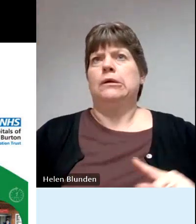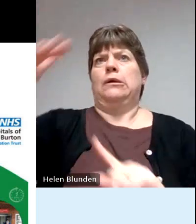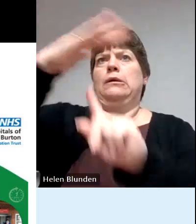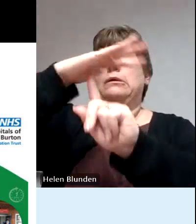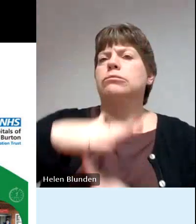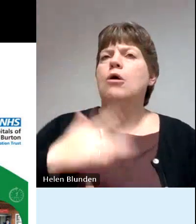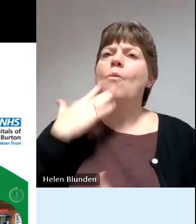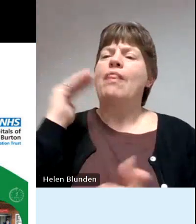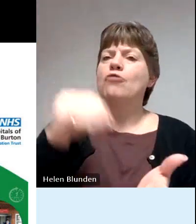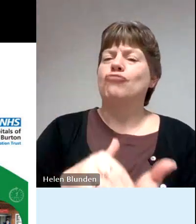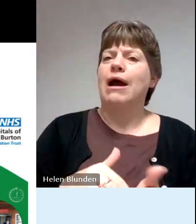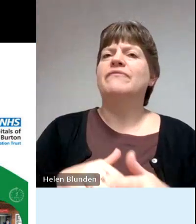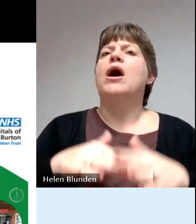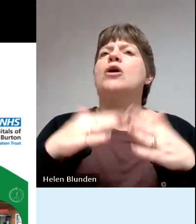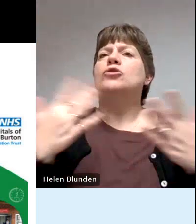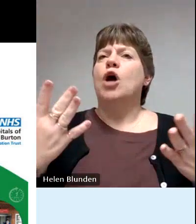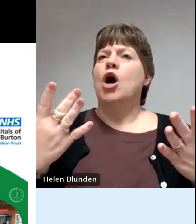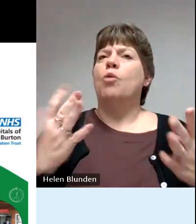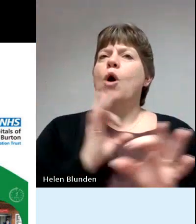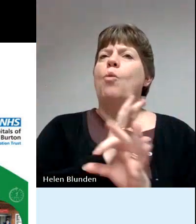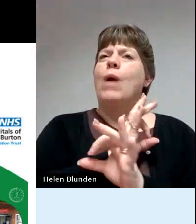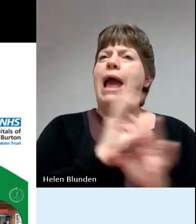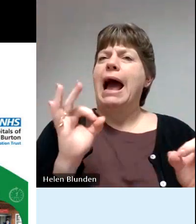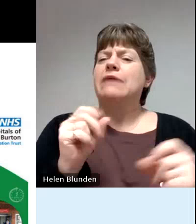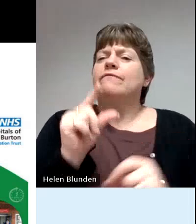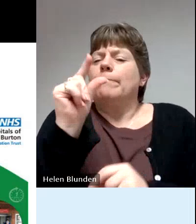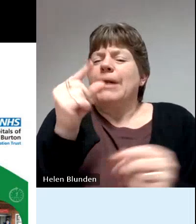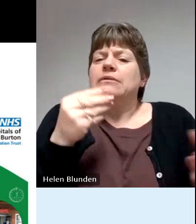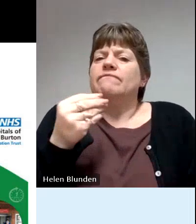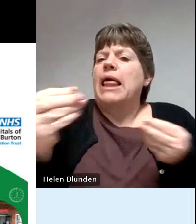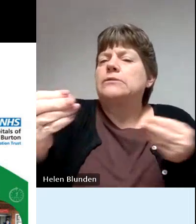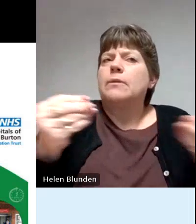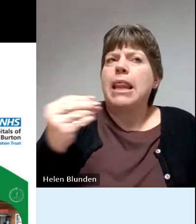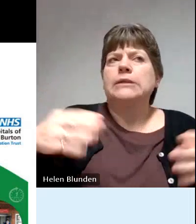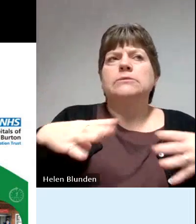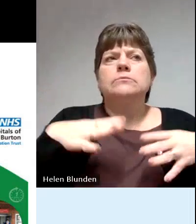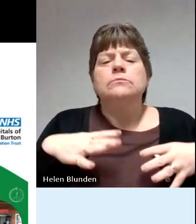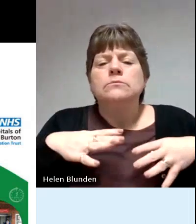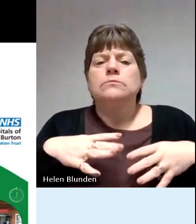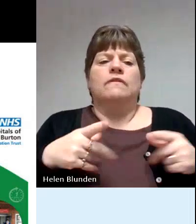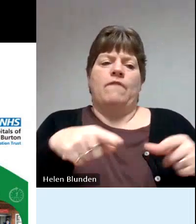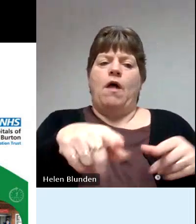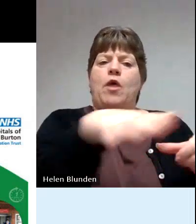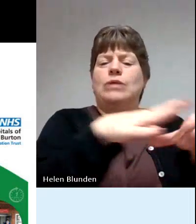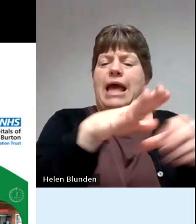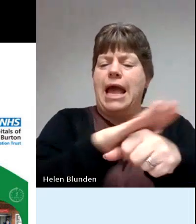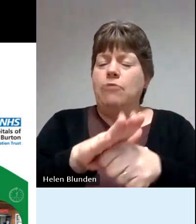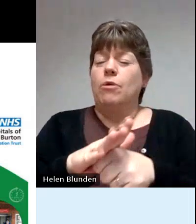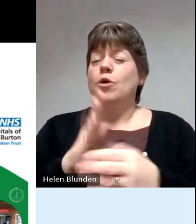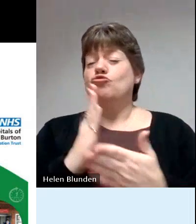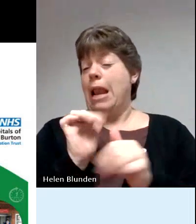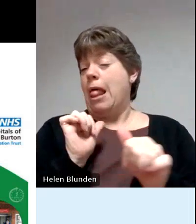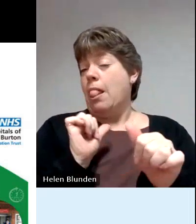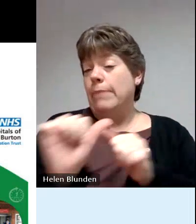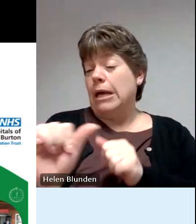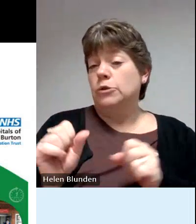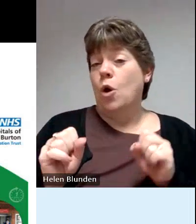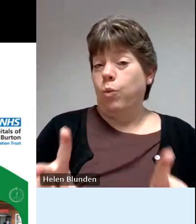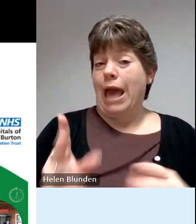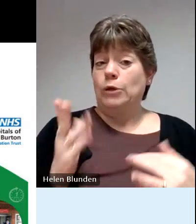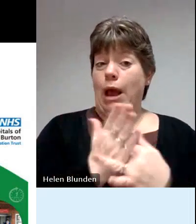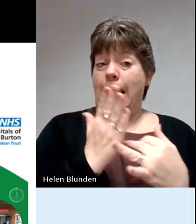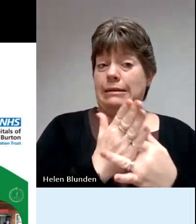arrive. And so we just ask for that little bit of flexibility for those units. But generally speaking, the best way to